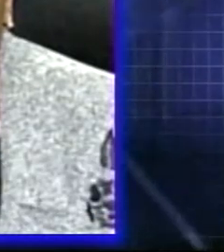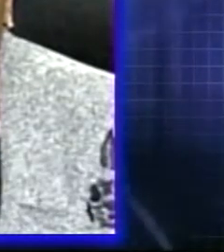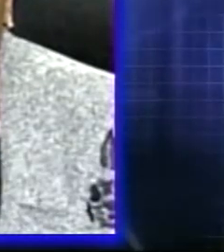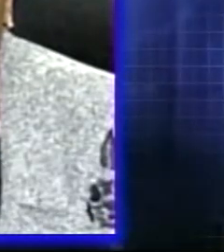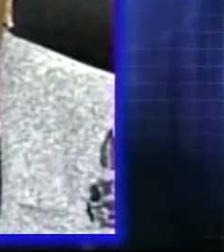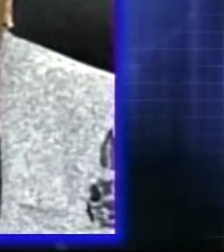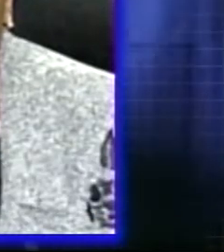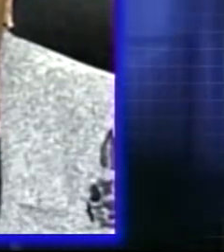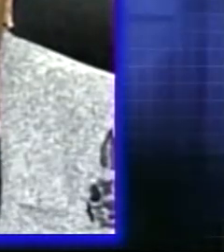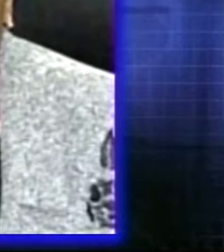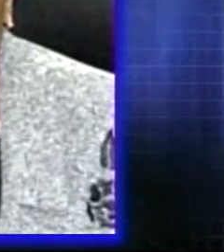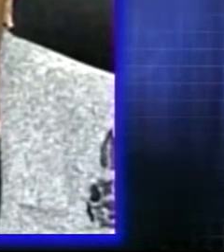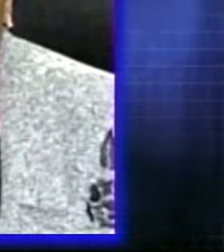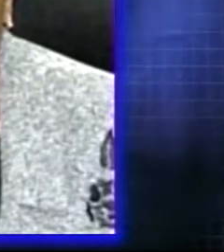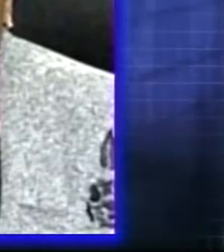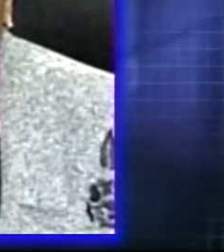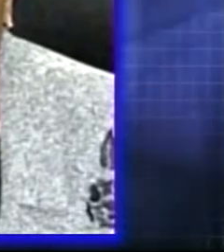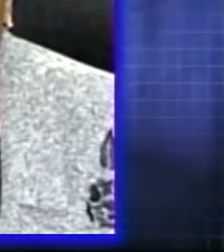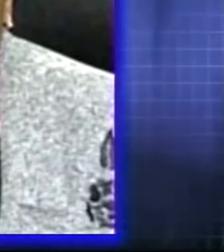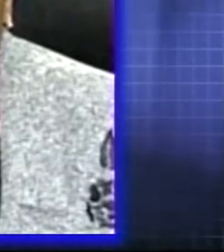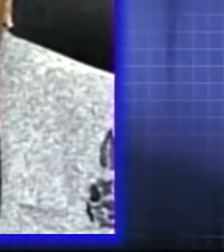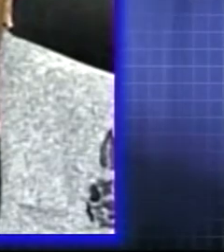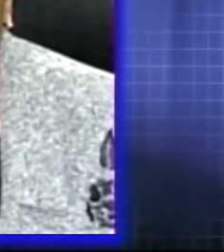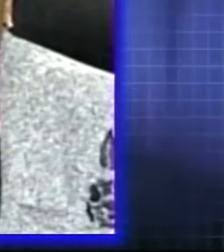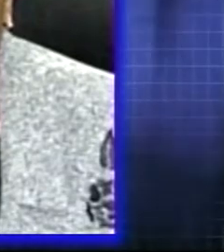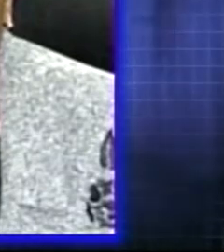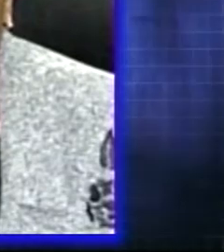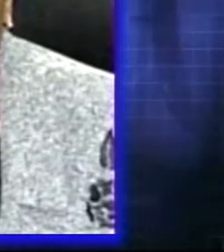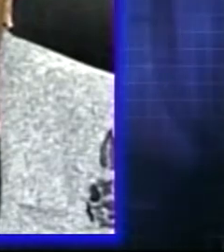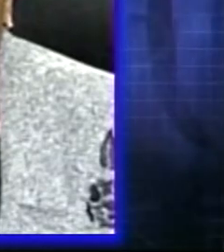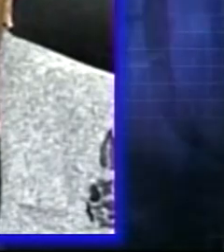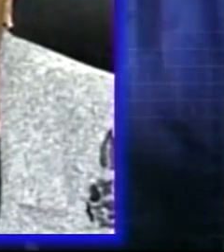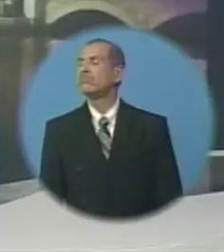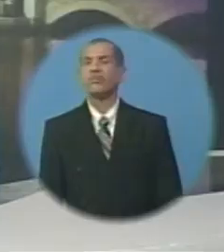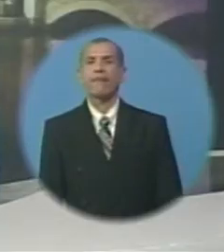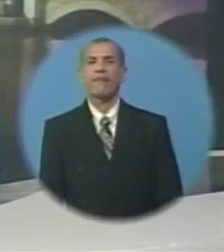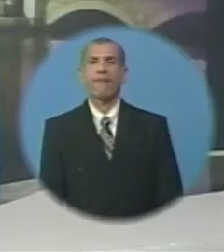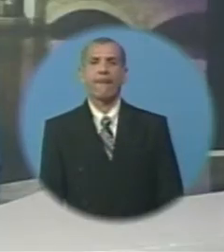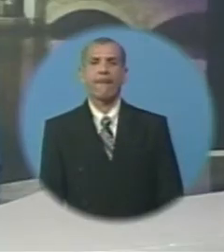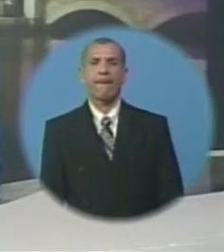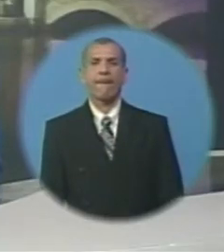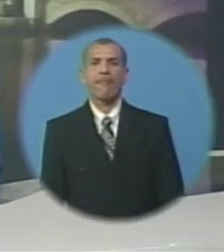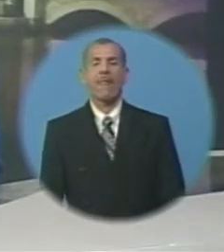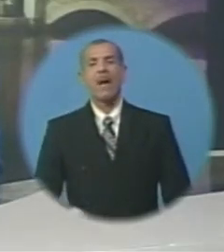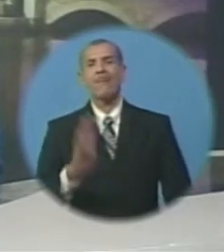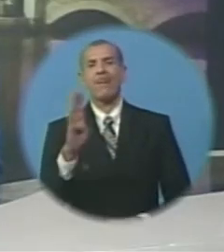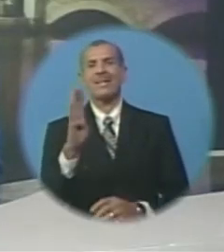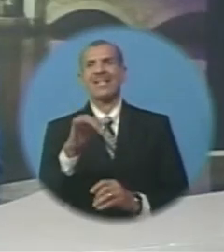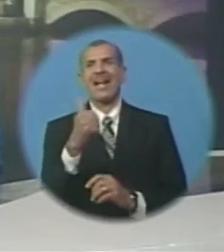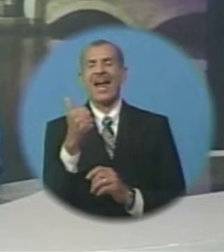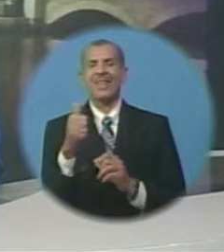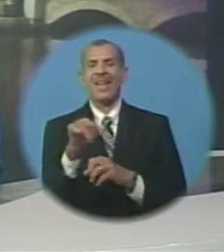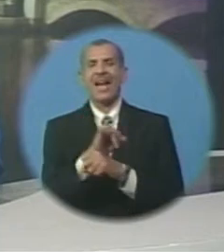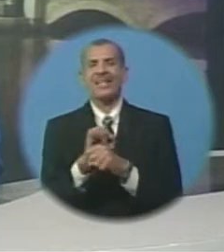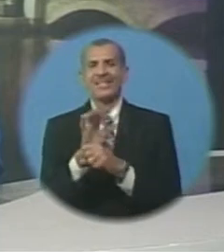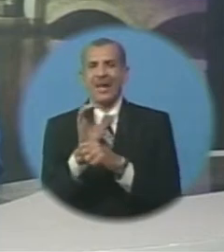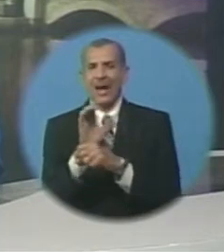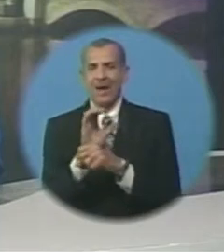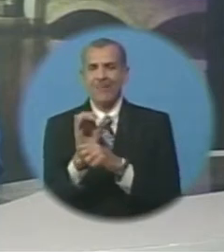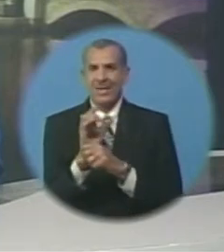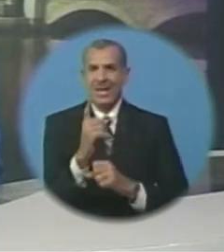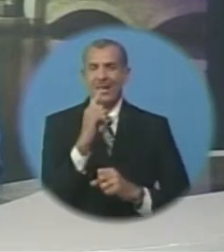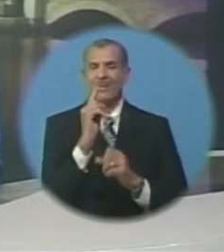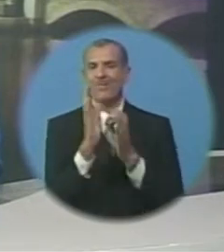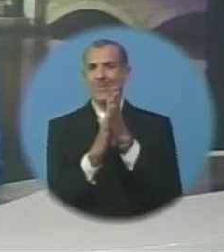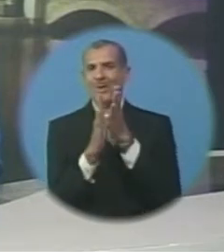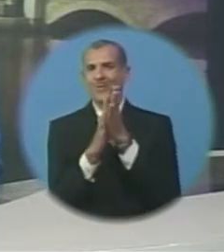also from services and so, I'm expecting we're going to have more cases. Barbados and other islands in the Caribbean have been praised